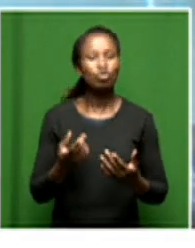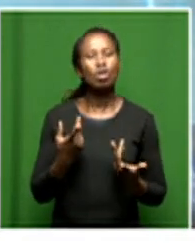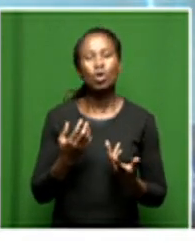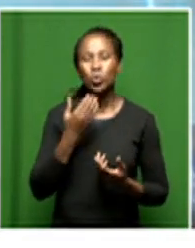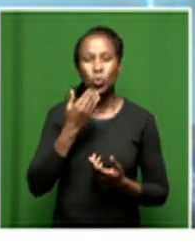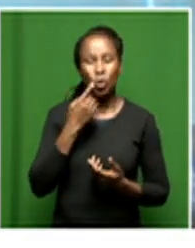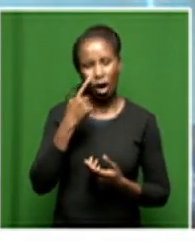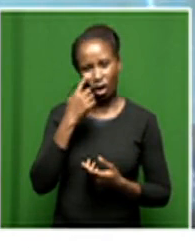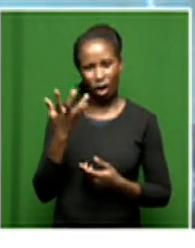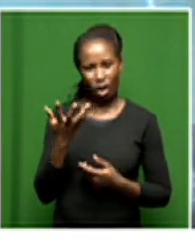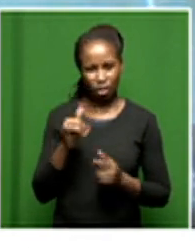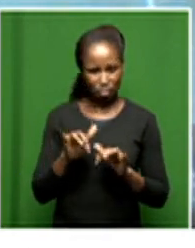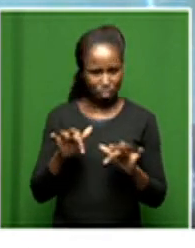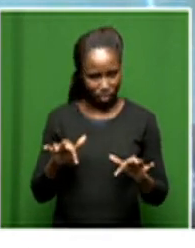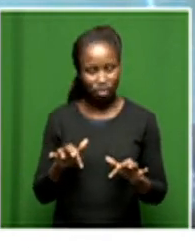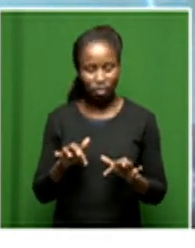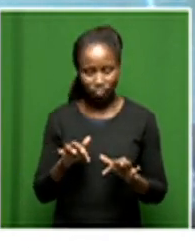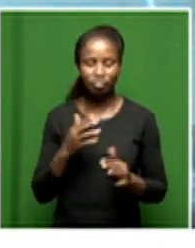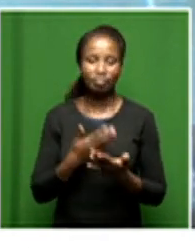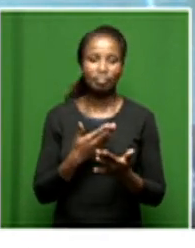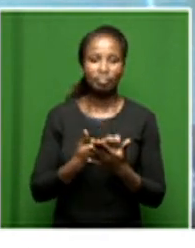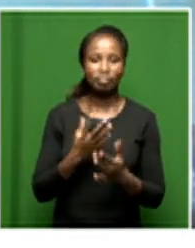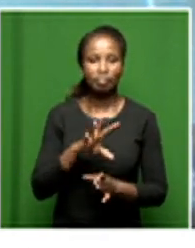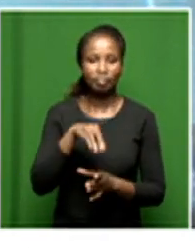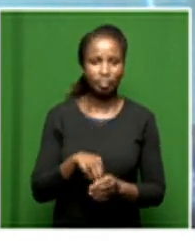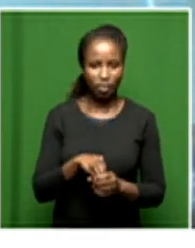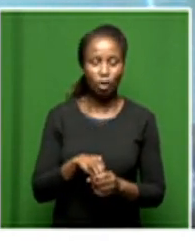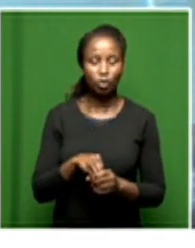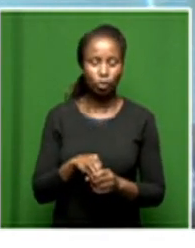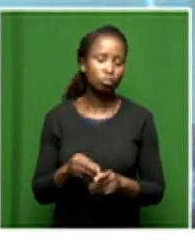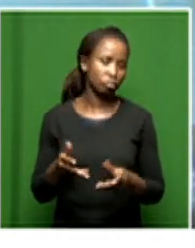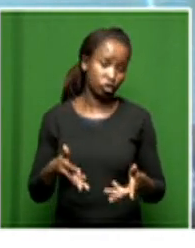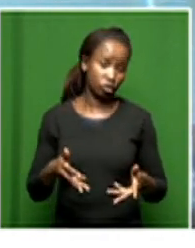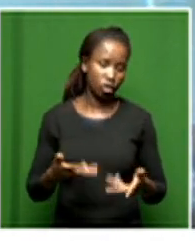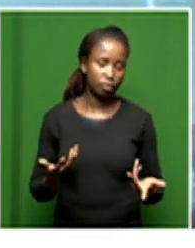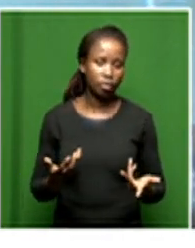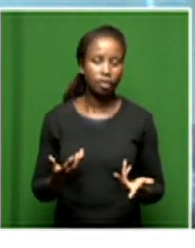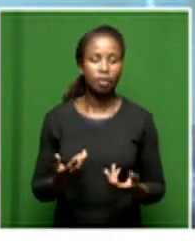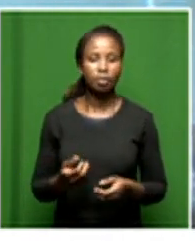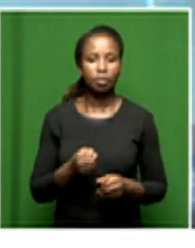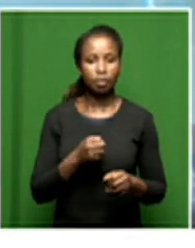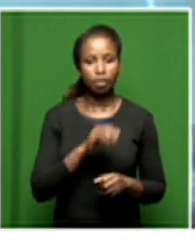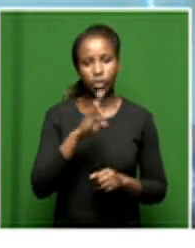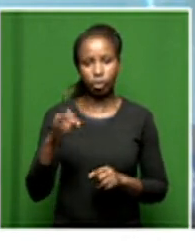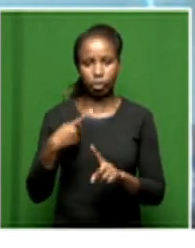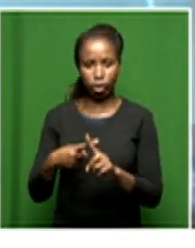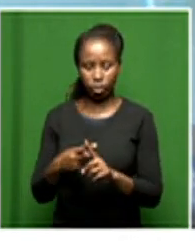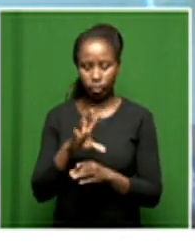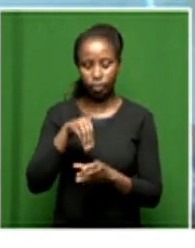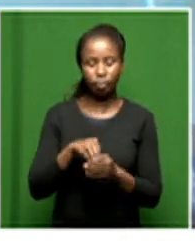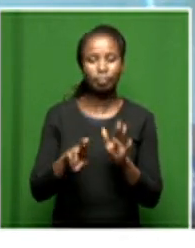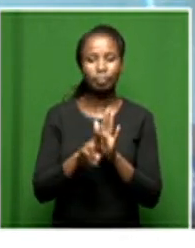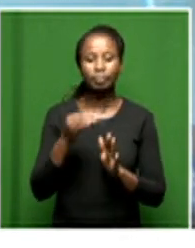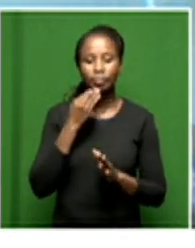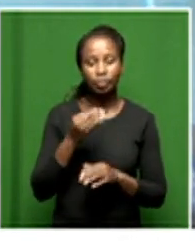party like the Freedom Front Plus is a party who says first and foremost we are here as a party to represent Afrikaans-speaking